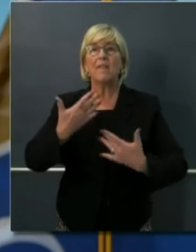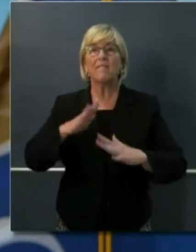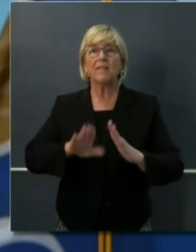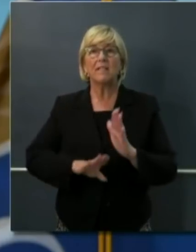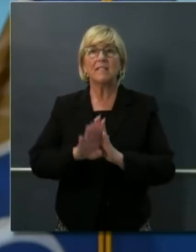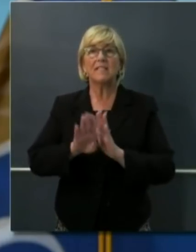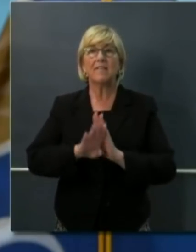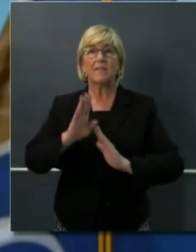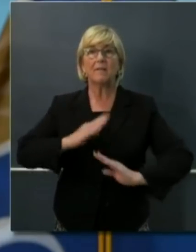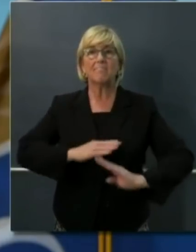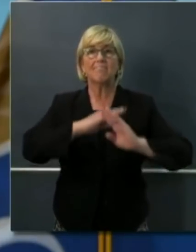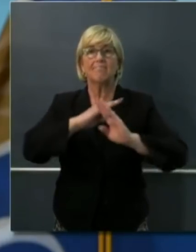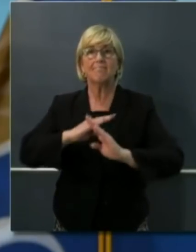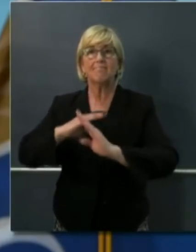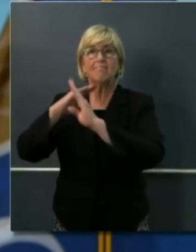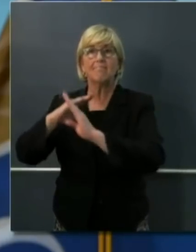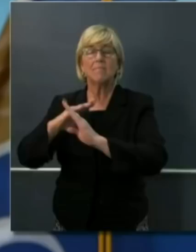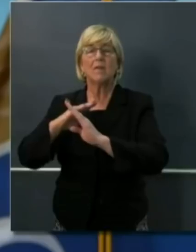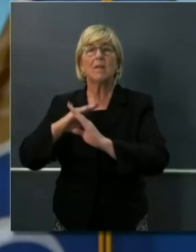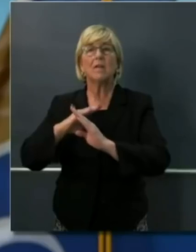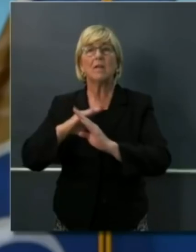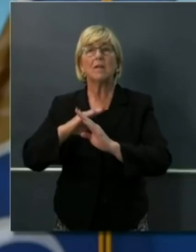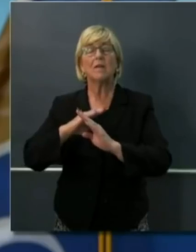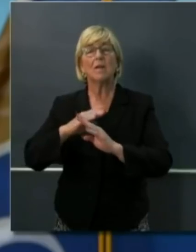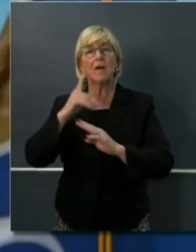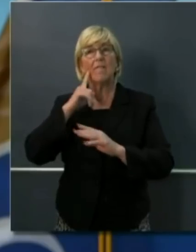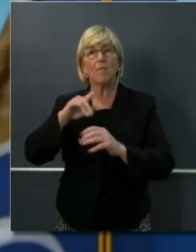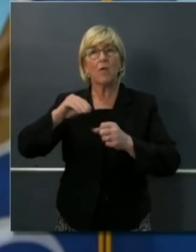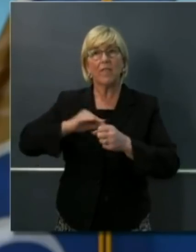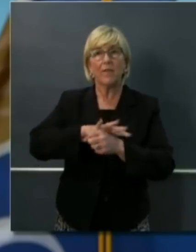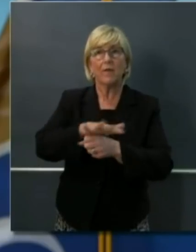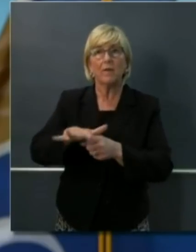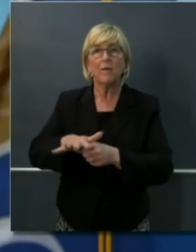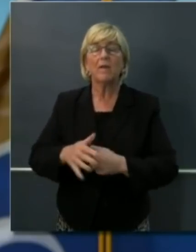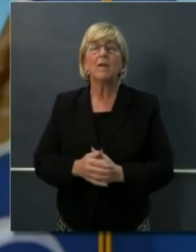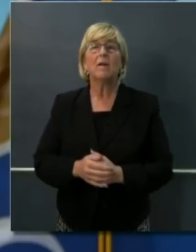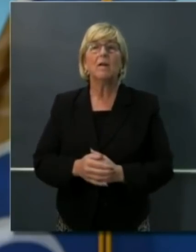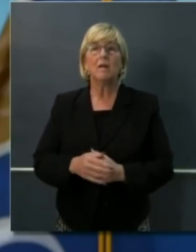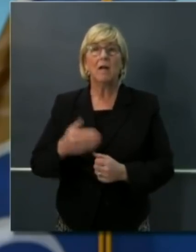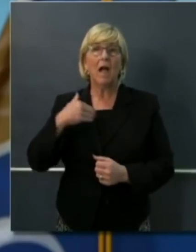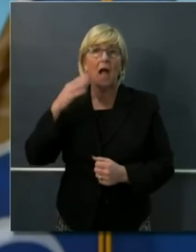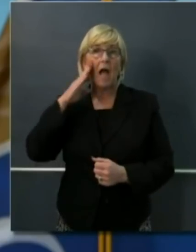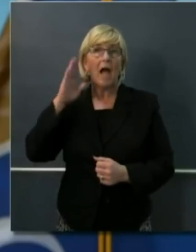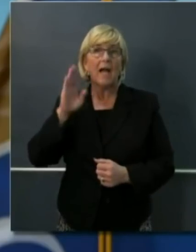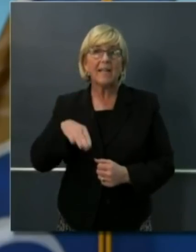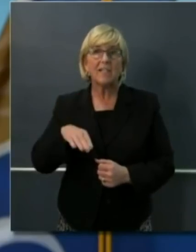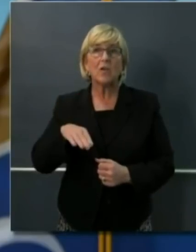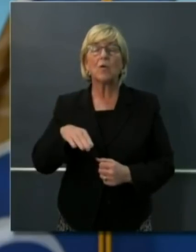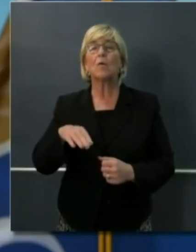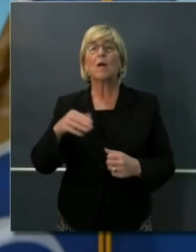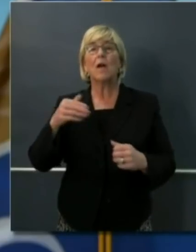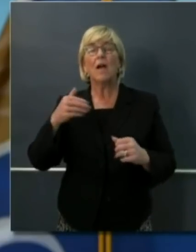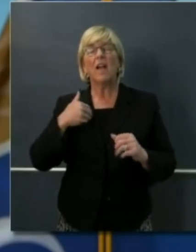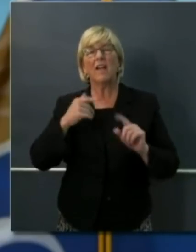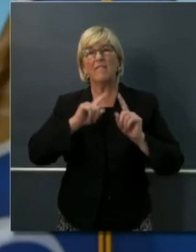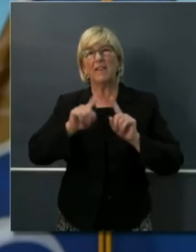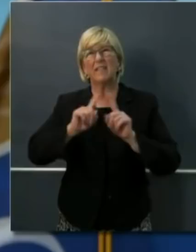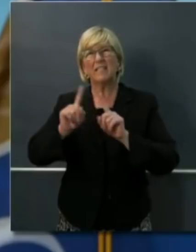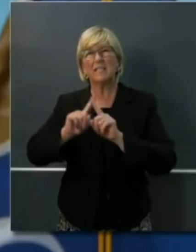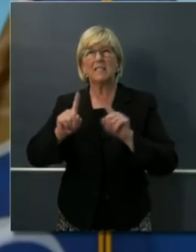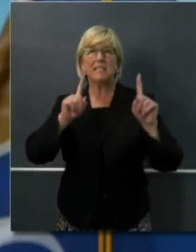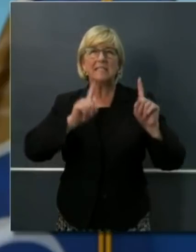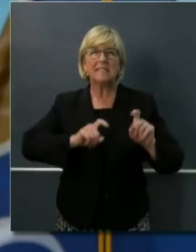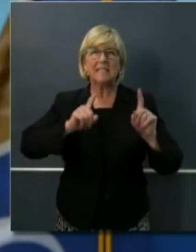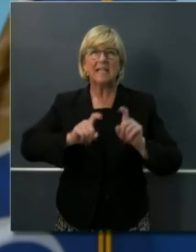immunity. I know that it's been a point of real attention, particularly the work that was done recently on serosurveillance, which is